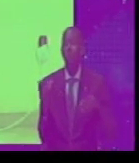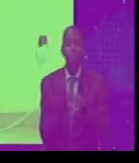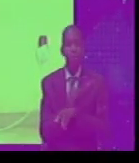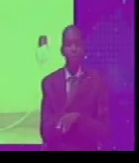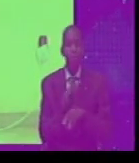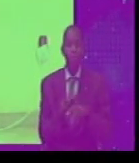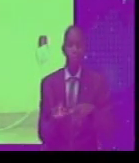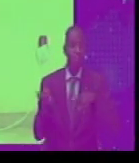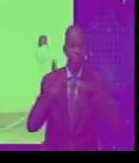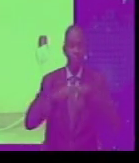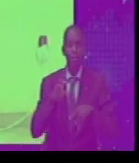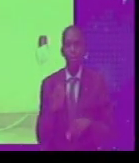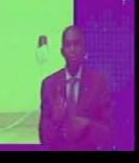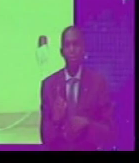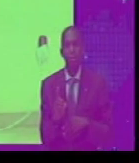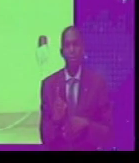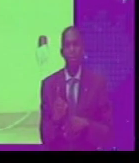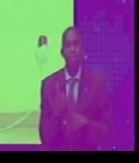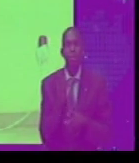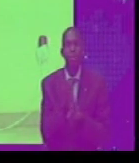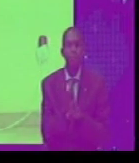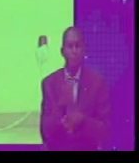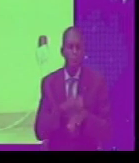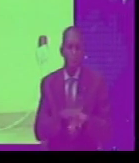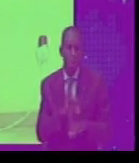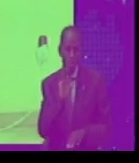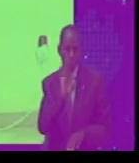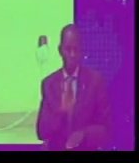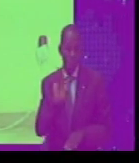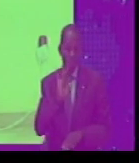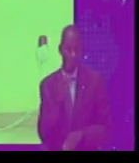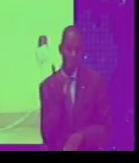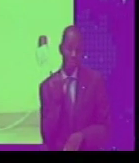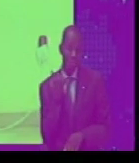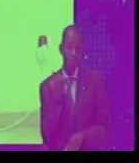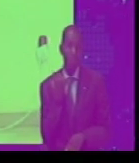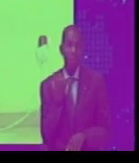When I started, in fact, the pain became so excruciating.